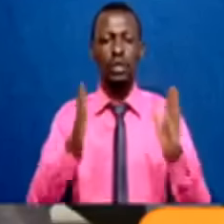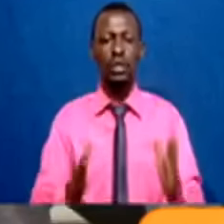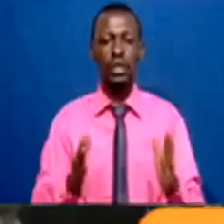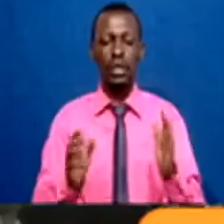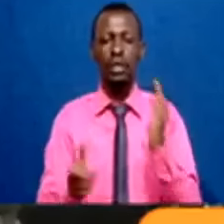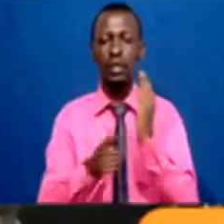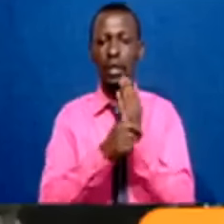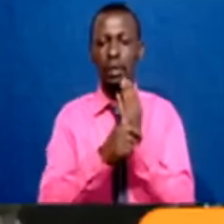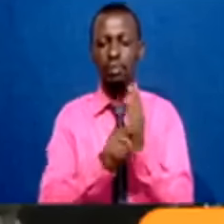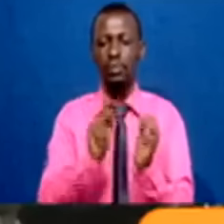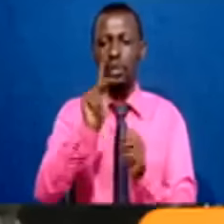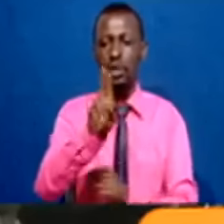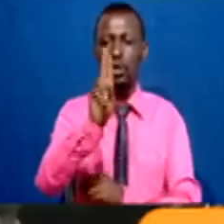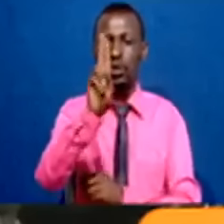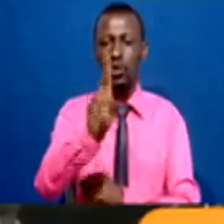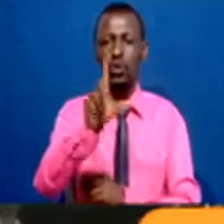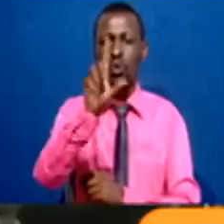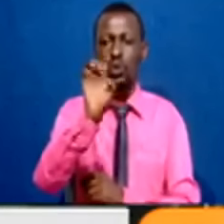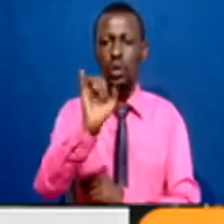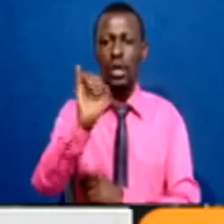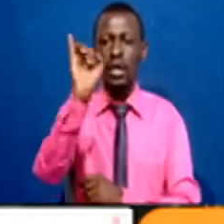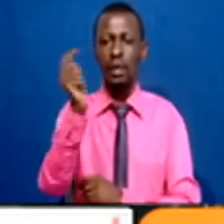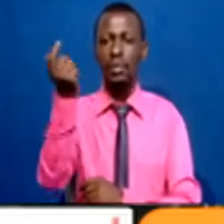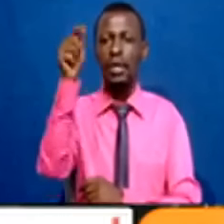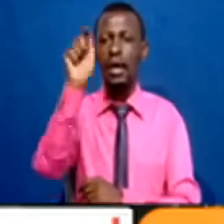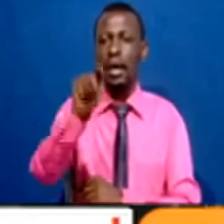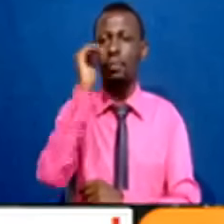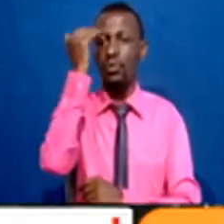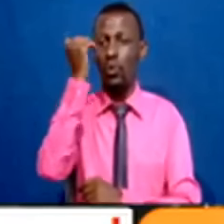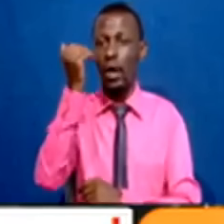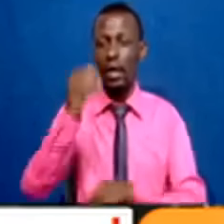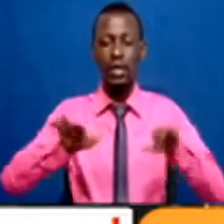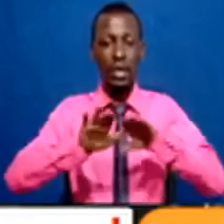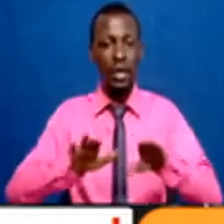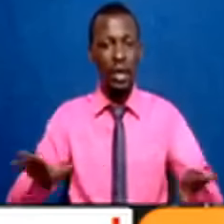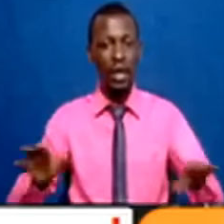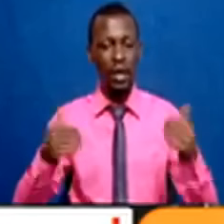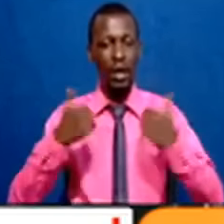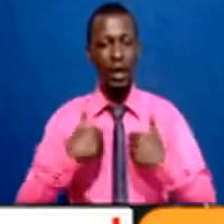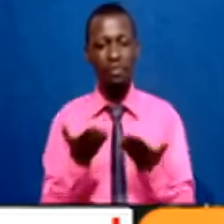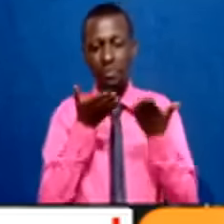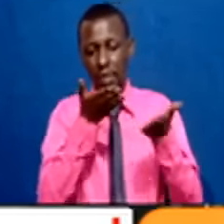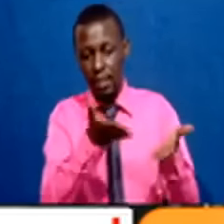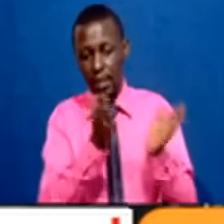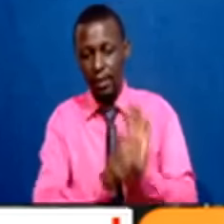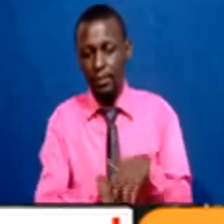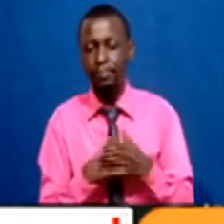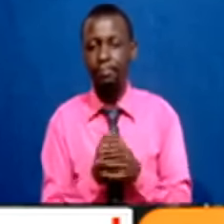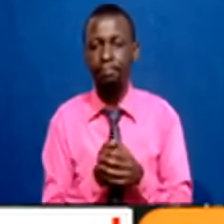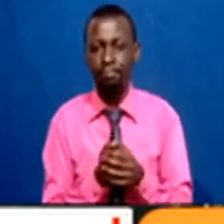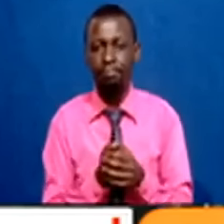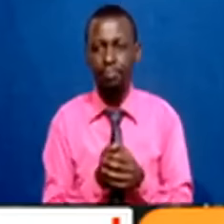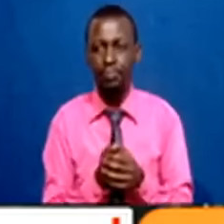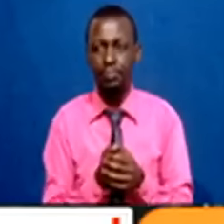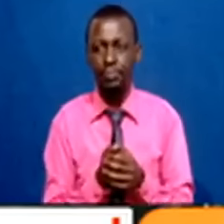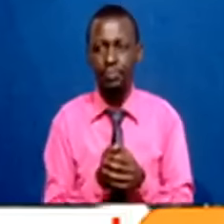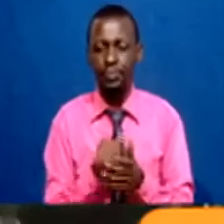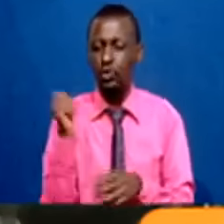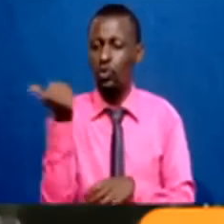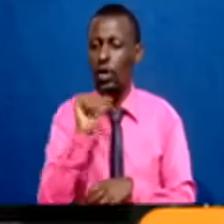Kulei. Nimekuja hapa, ndio kama kuna shamba, ambaye ya mtu